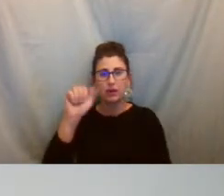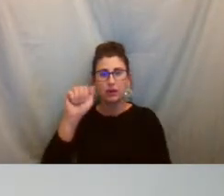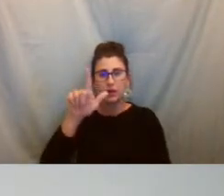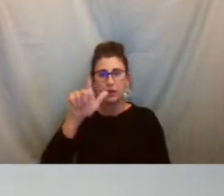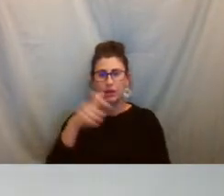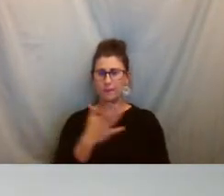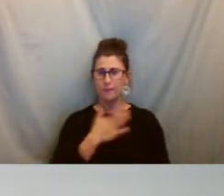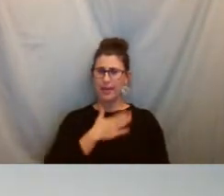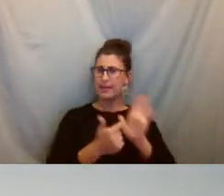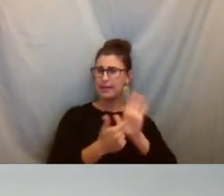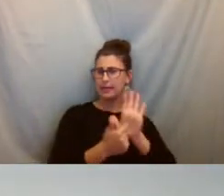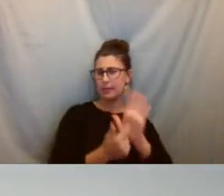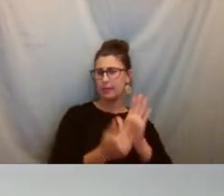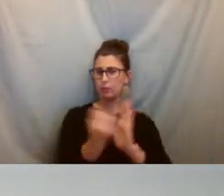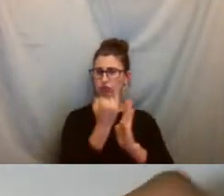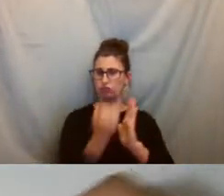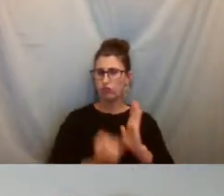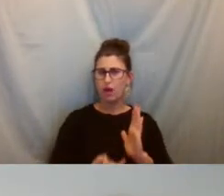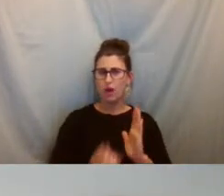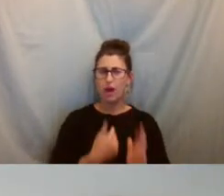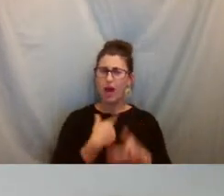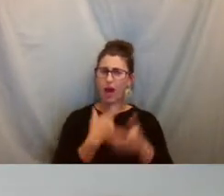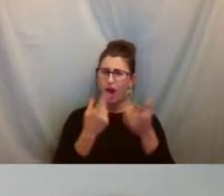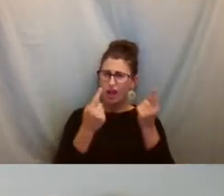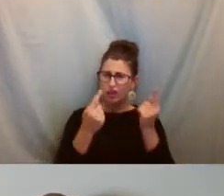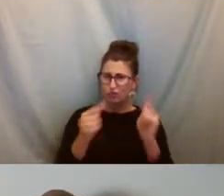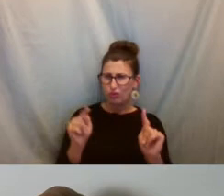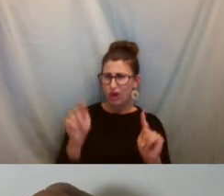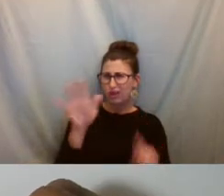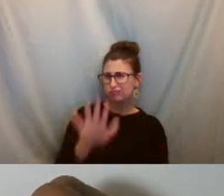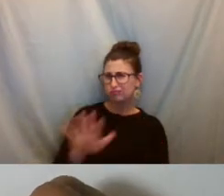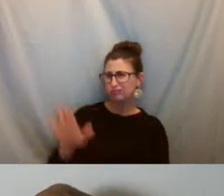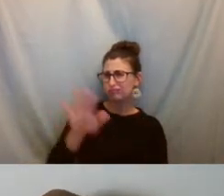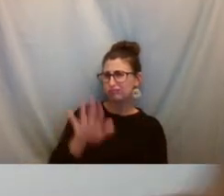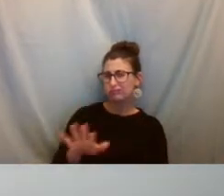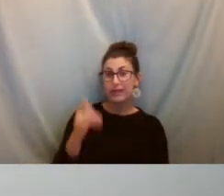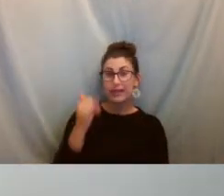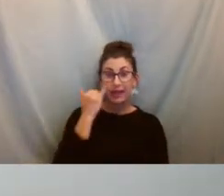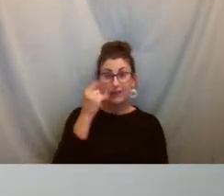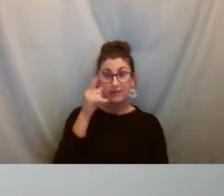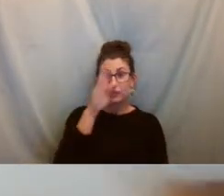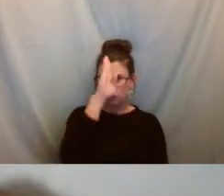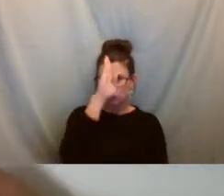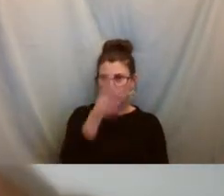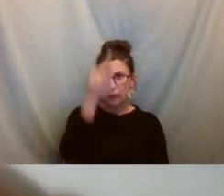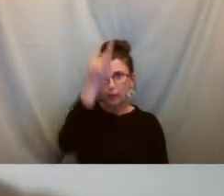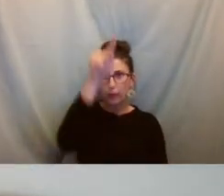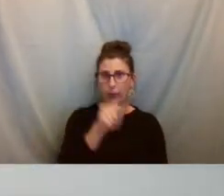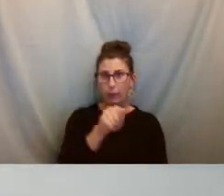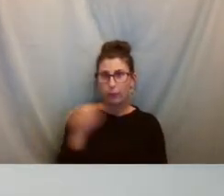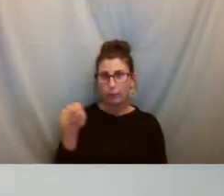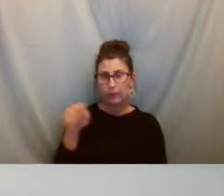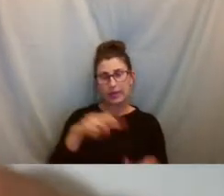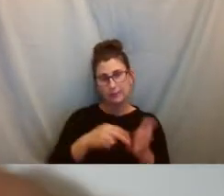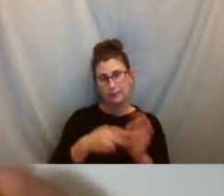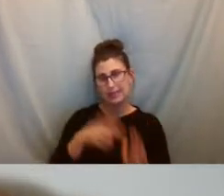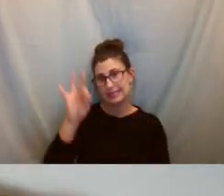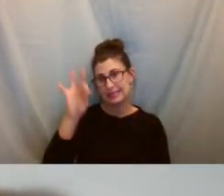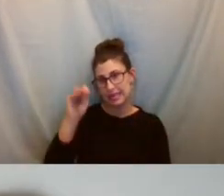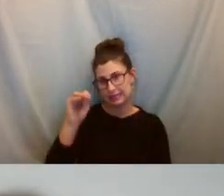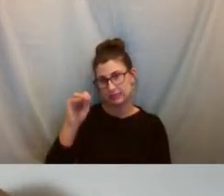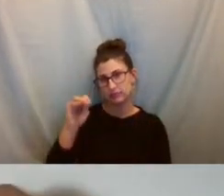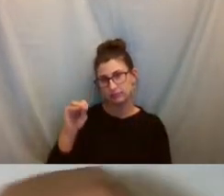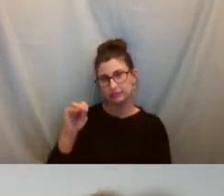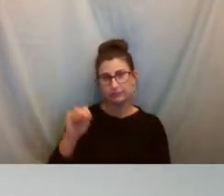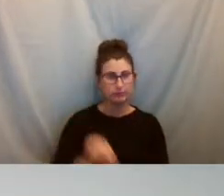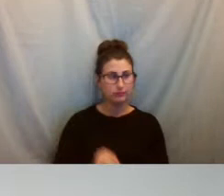It's just the way that I'm drawing it. And I try to approximate like straight up will be 90. So, you know, halfway